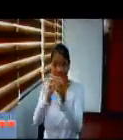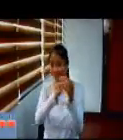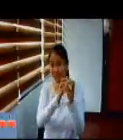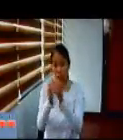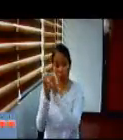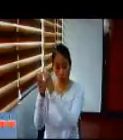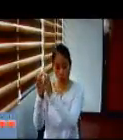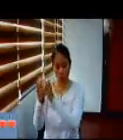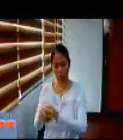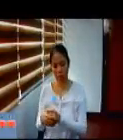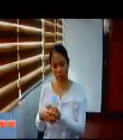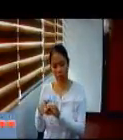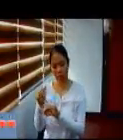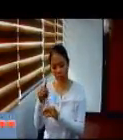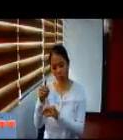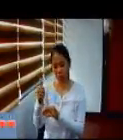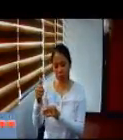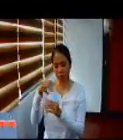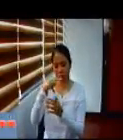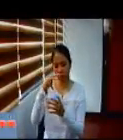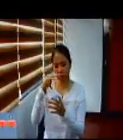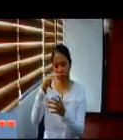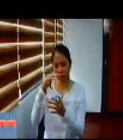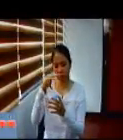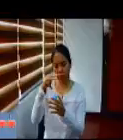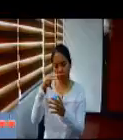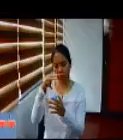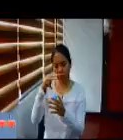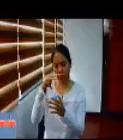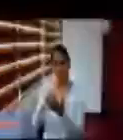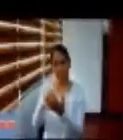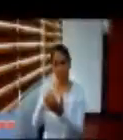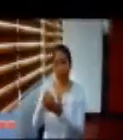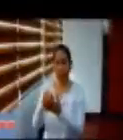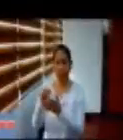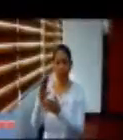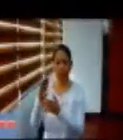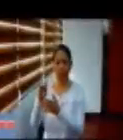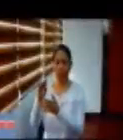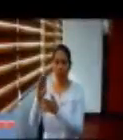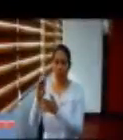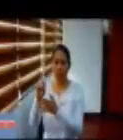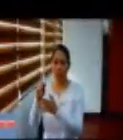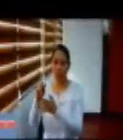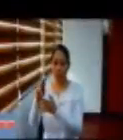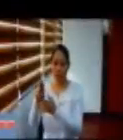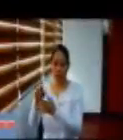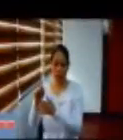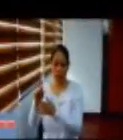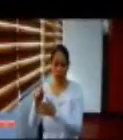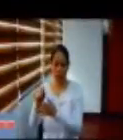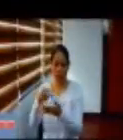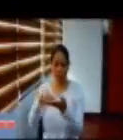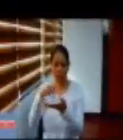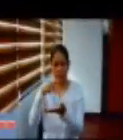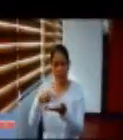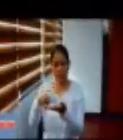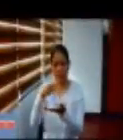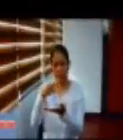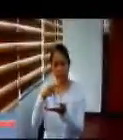10 million hectares would be on coconut. Of course, rice, corn, sugarcane, other plantation and high-value